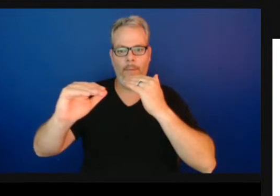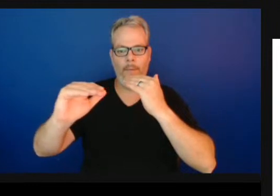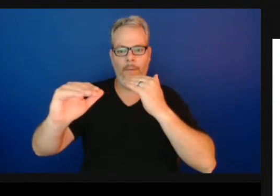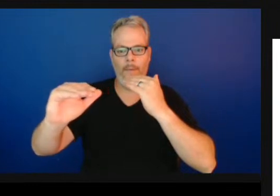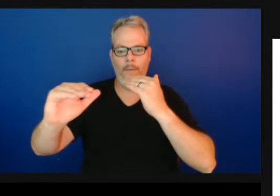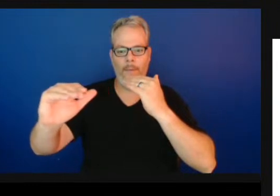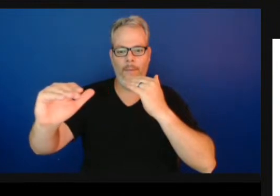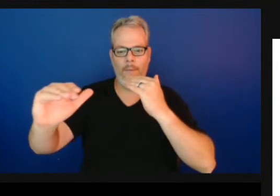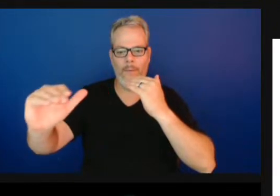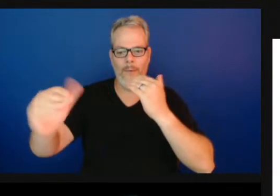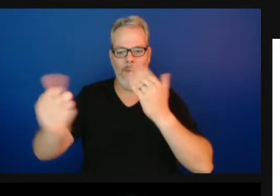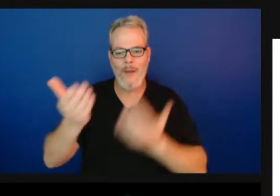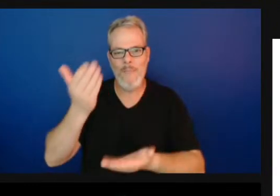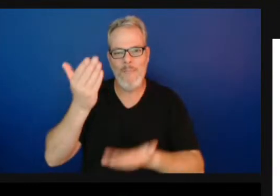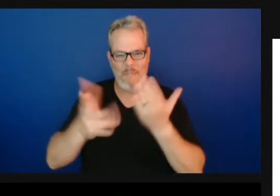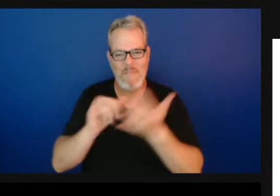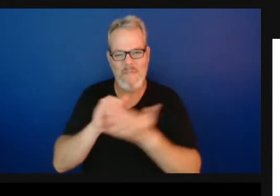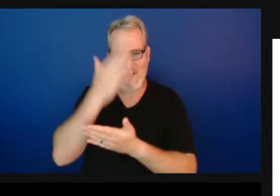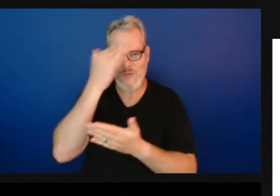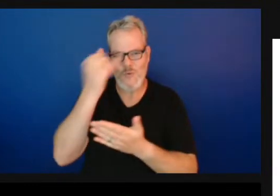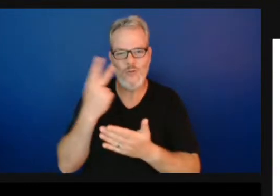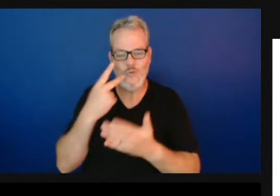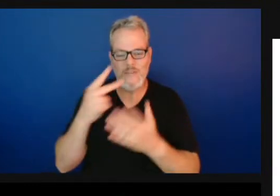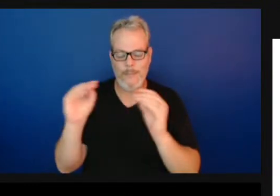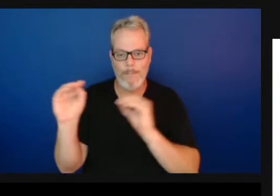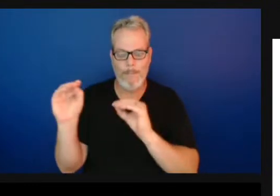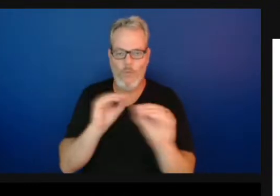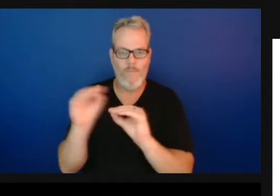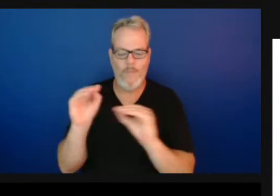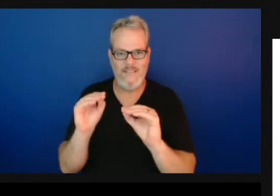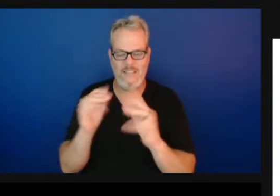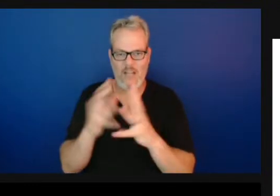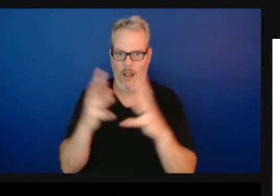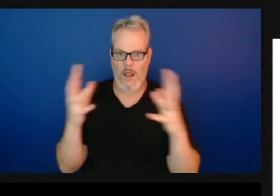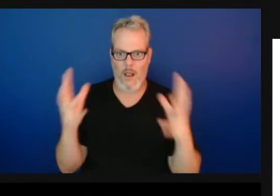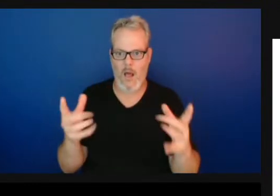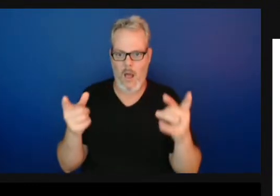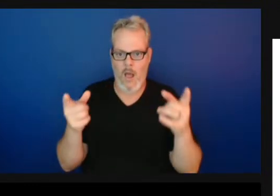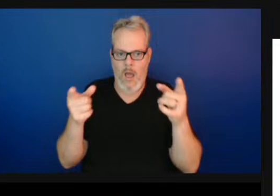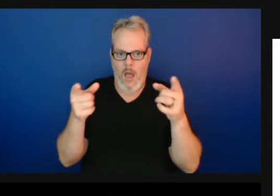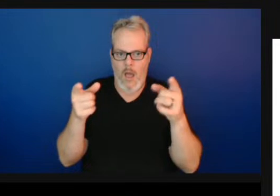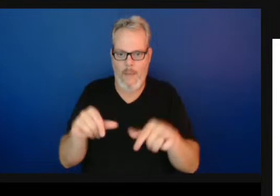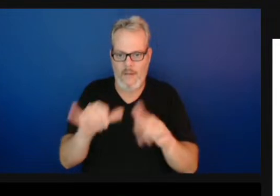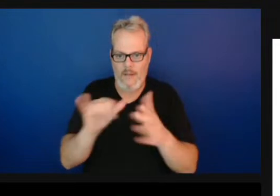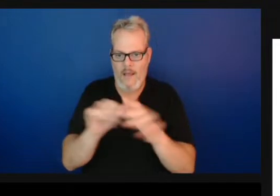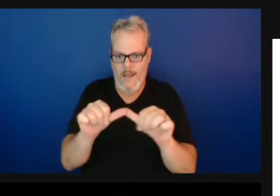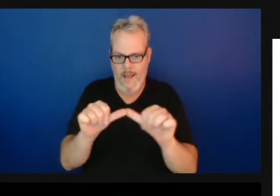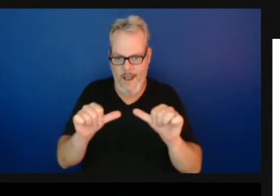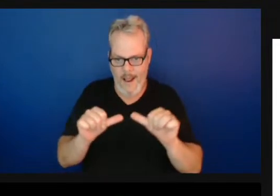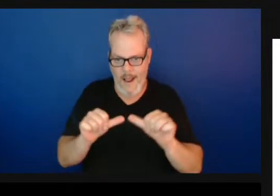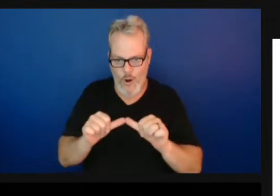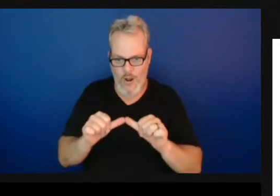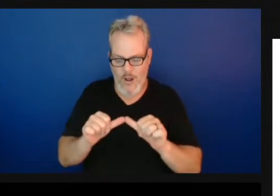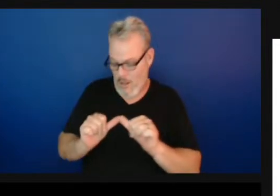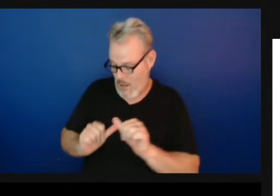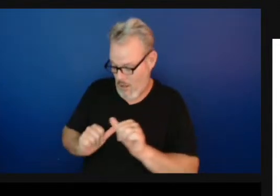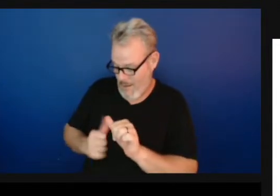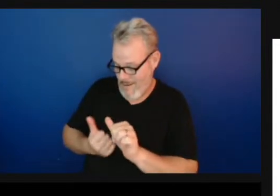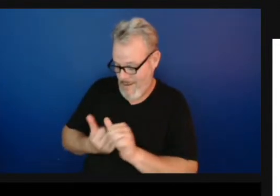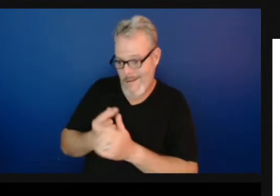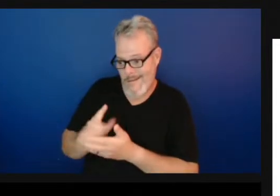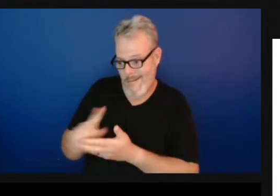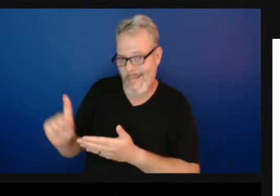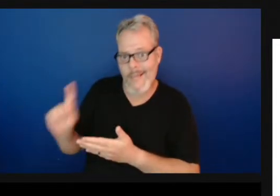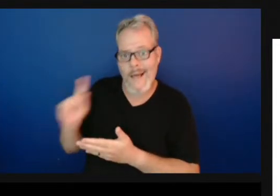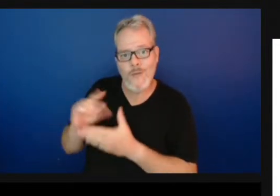be why you can see it with such a big movement to the north as well. We, to recap, talked last week about how the intrusion